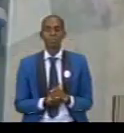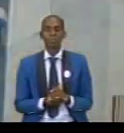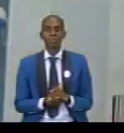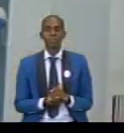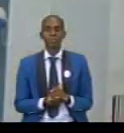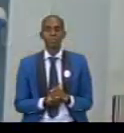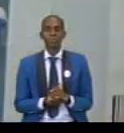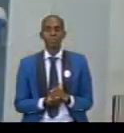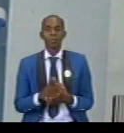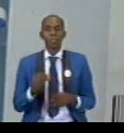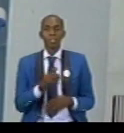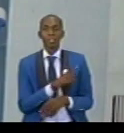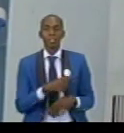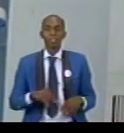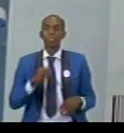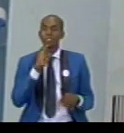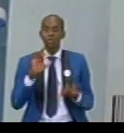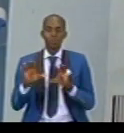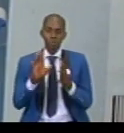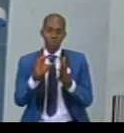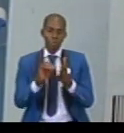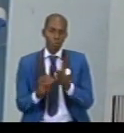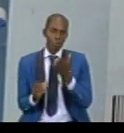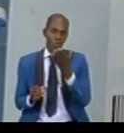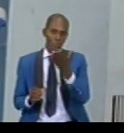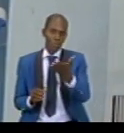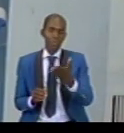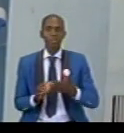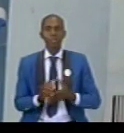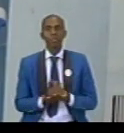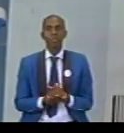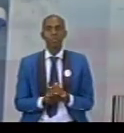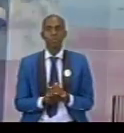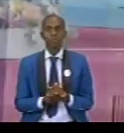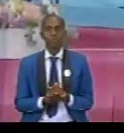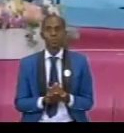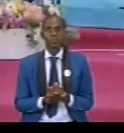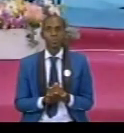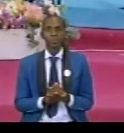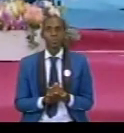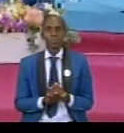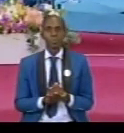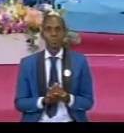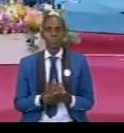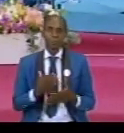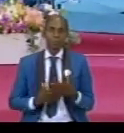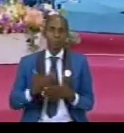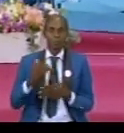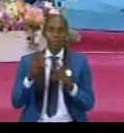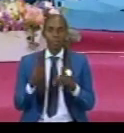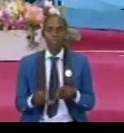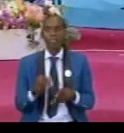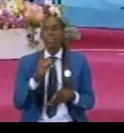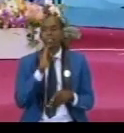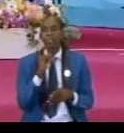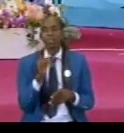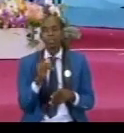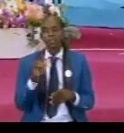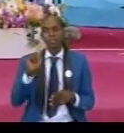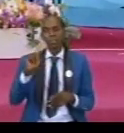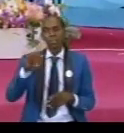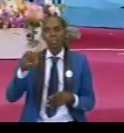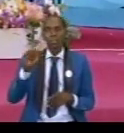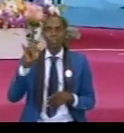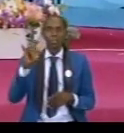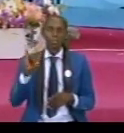The Lord is doing your own right there. The next testifier is Emmanuel Ajayi Timothy. Praise